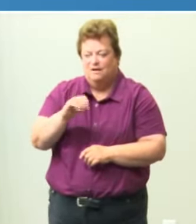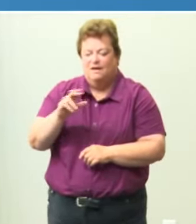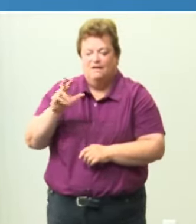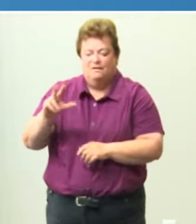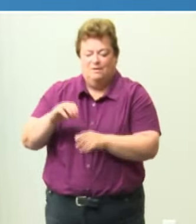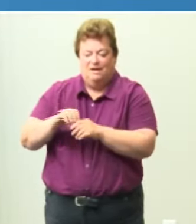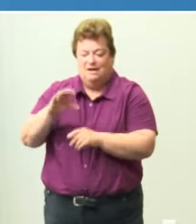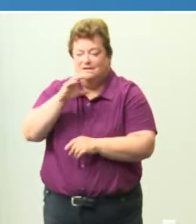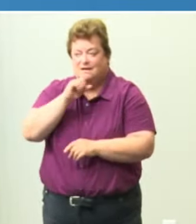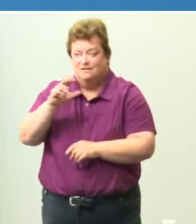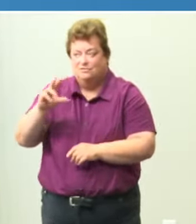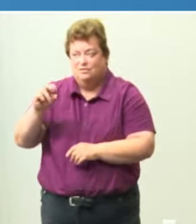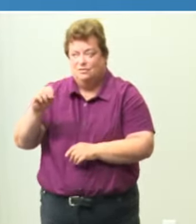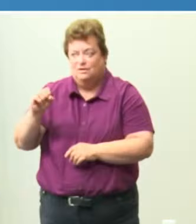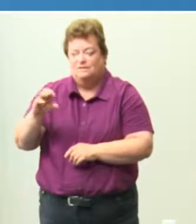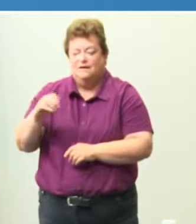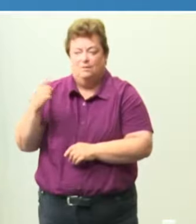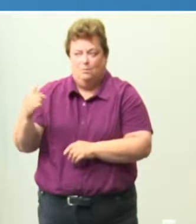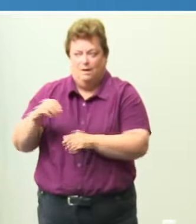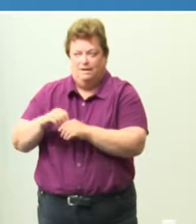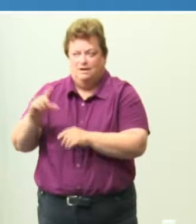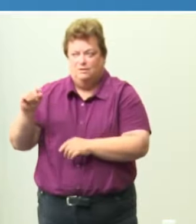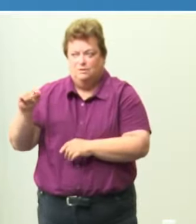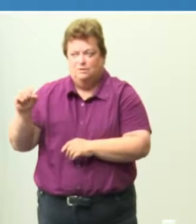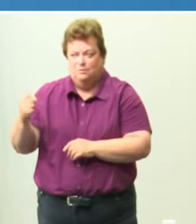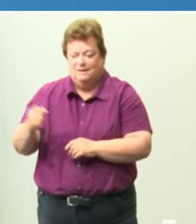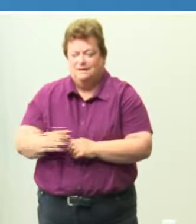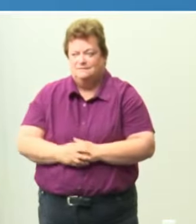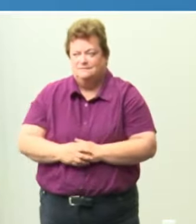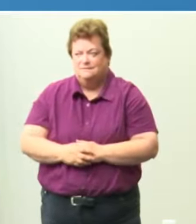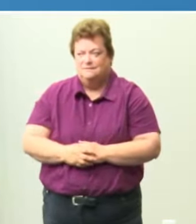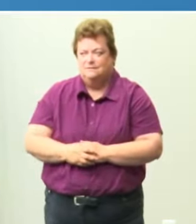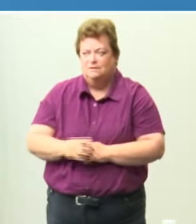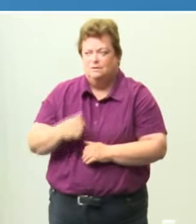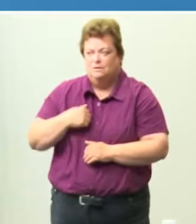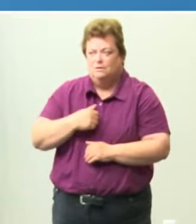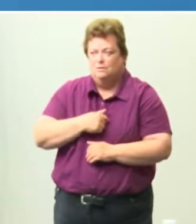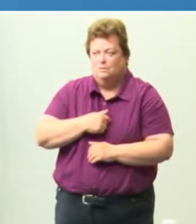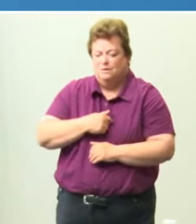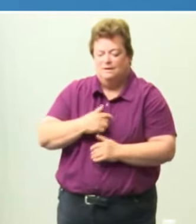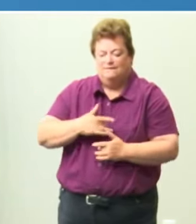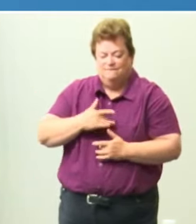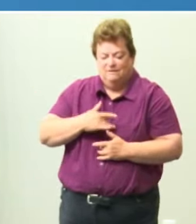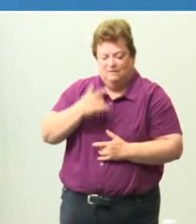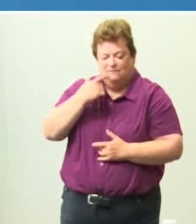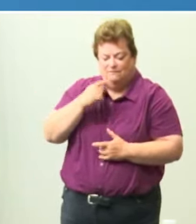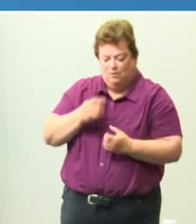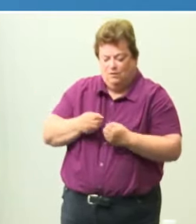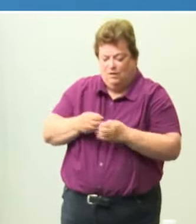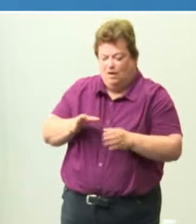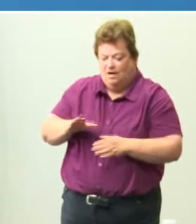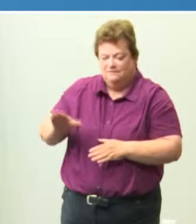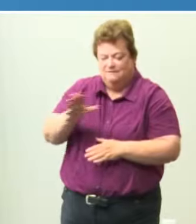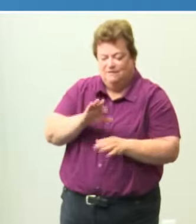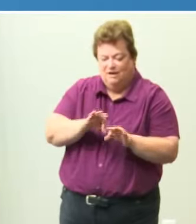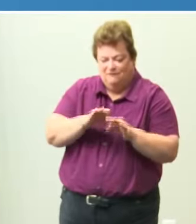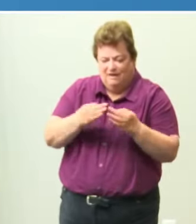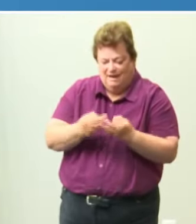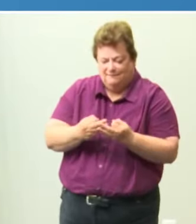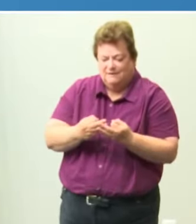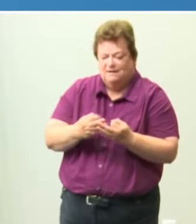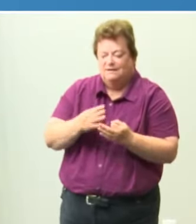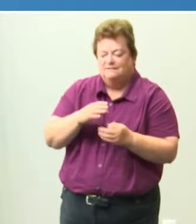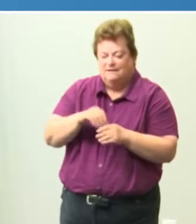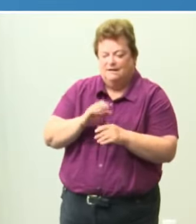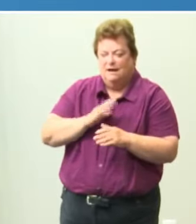their 30s, and 1 in their 20s. We feel for the loss of these for their family members and